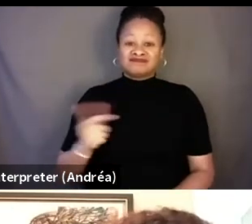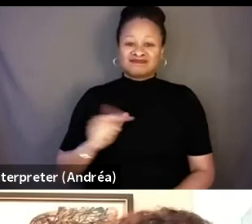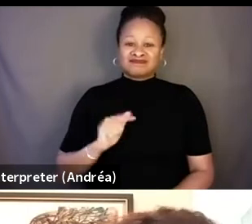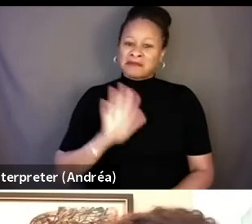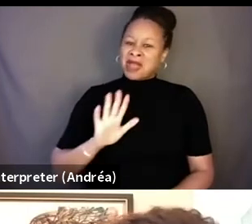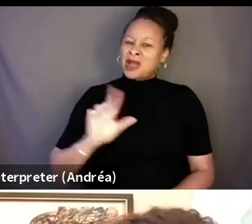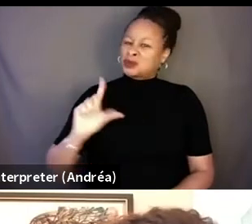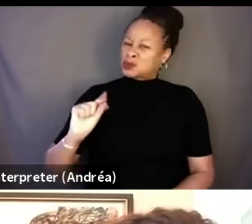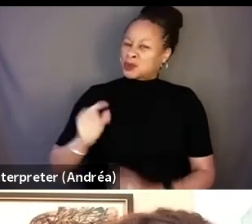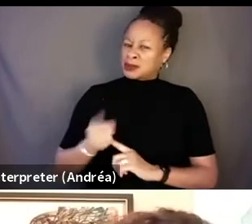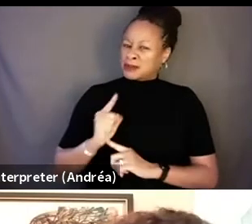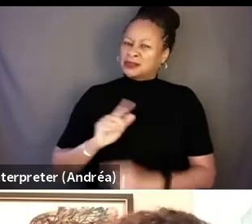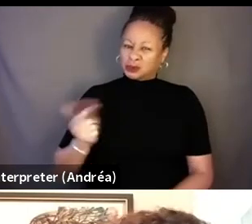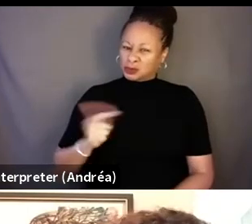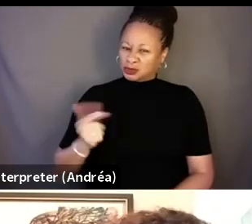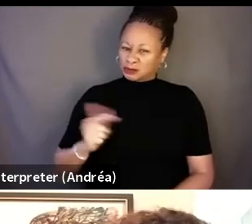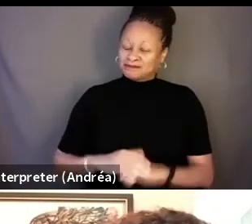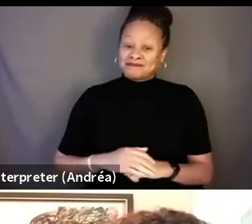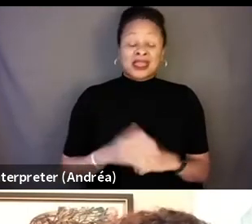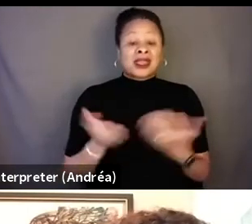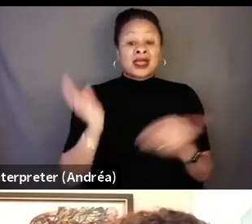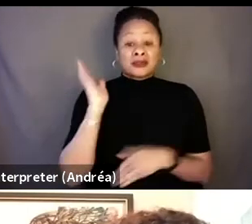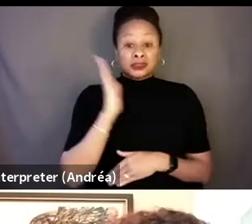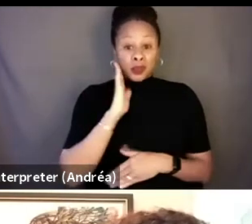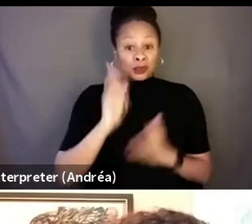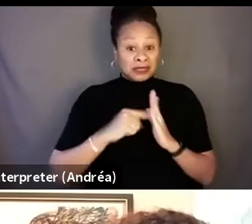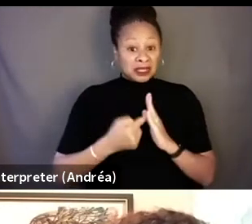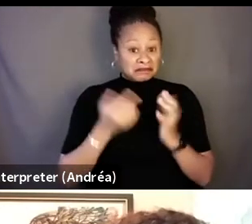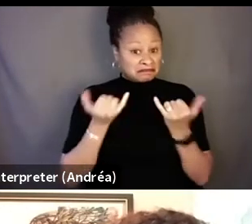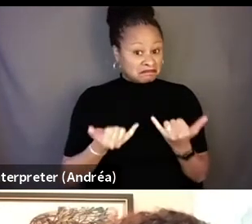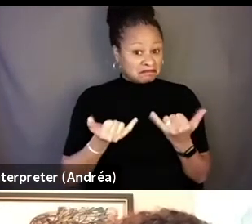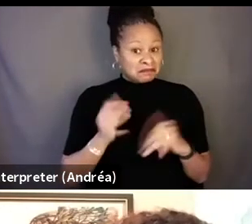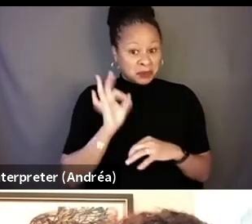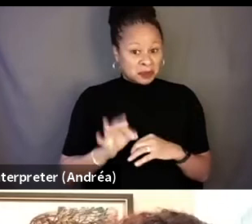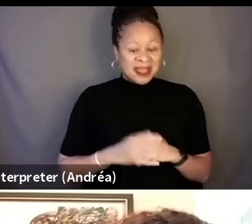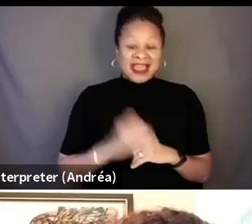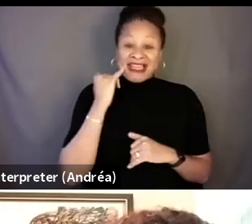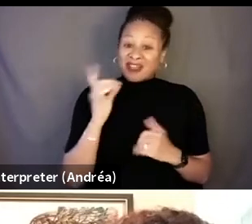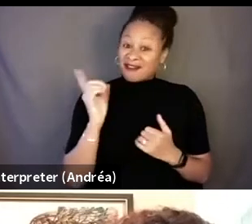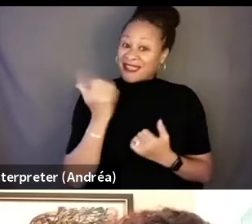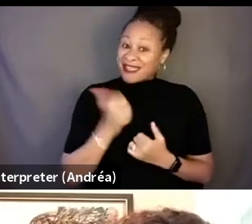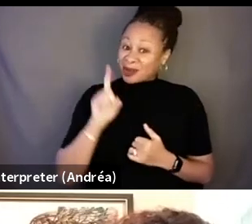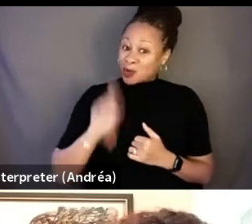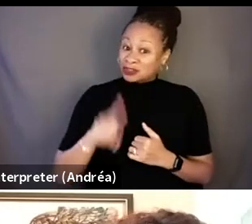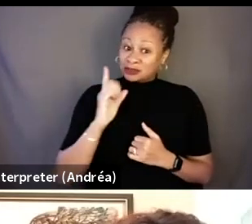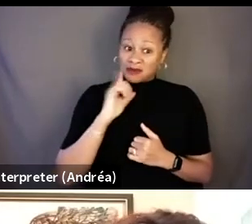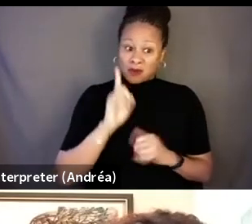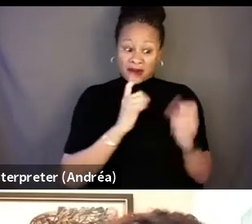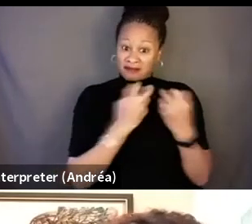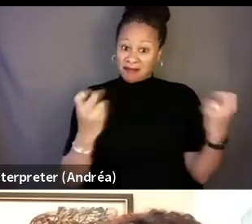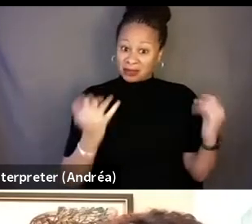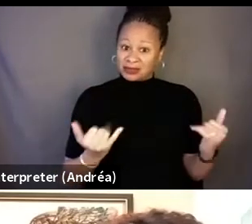throughout the discussion. The presentation will begin momentarily. If you have questions that you'd like to direct to today's guests, please